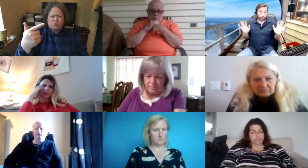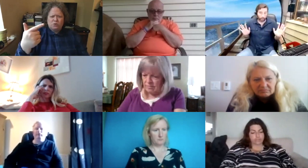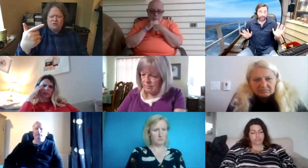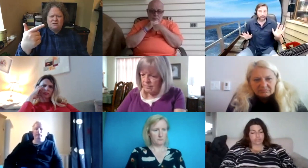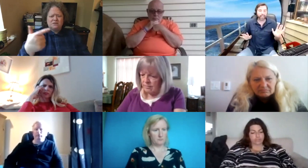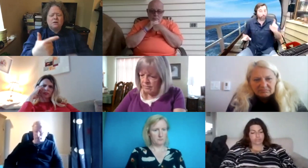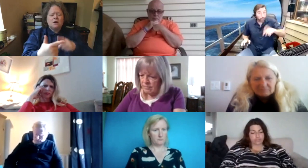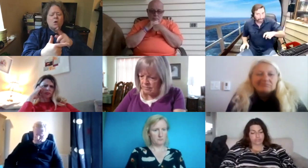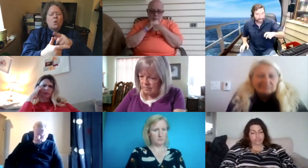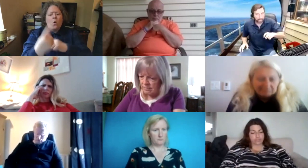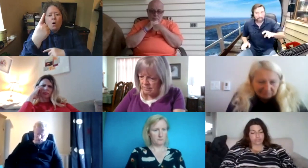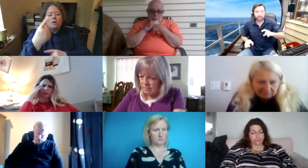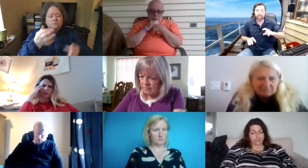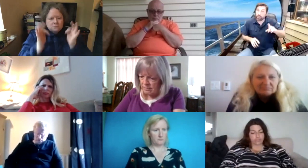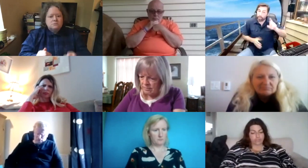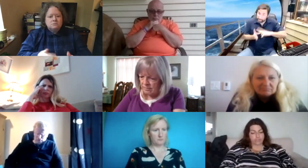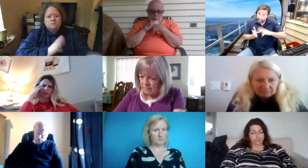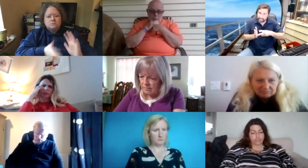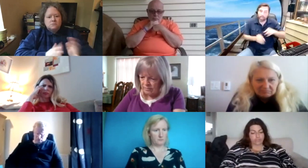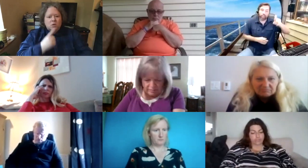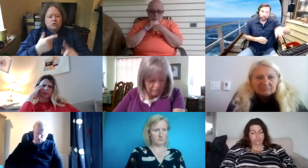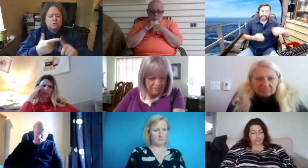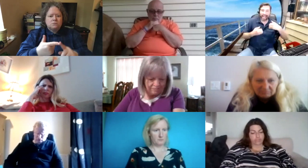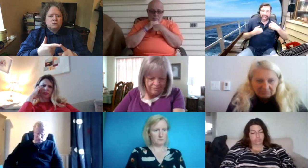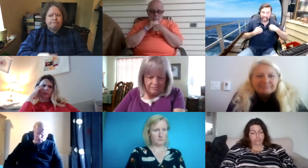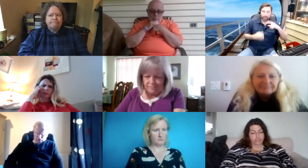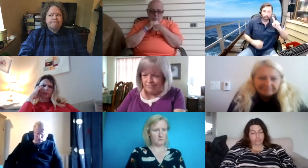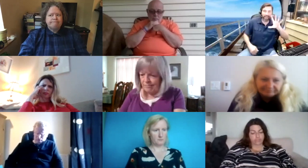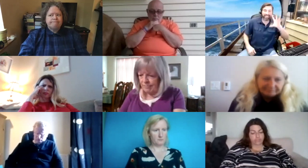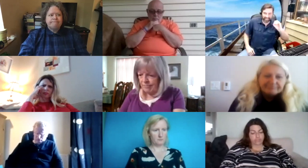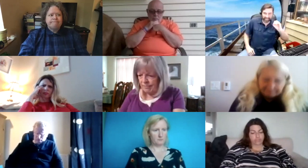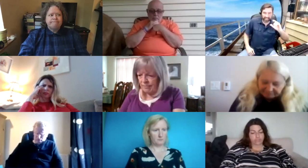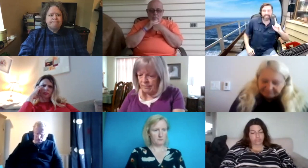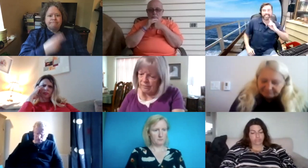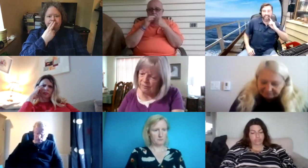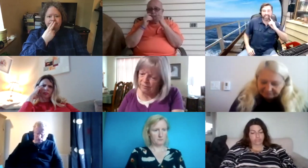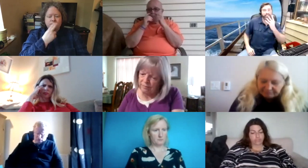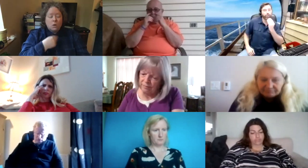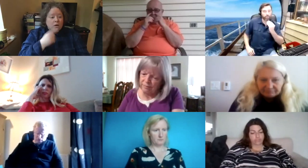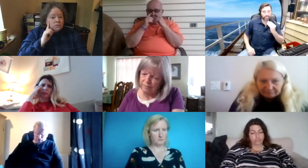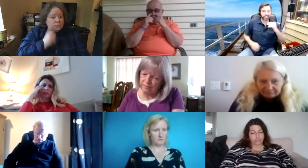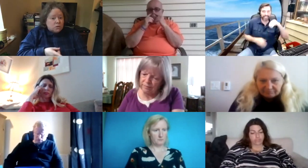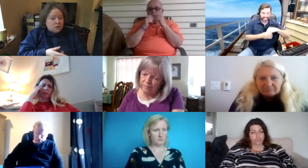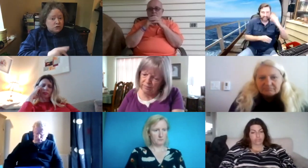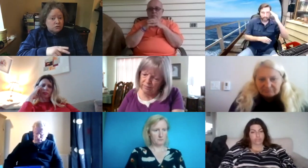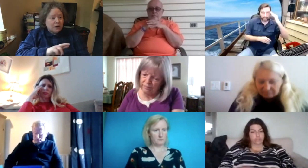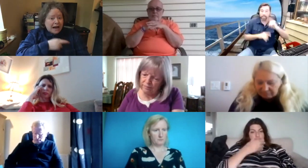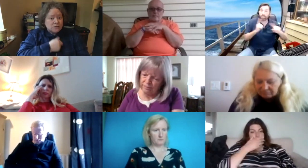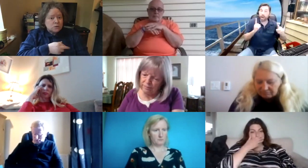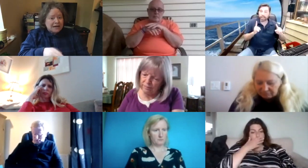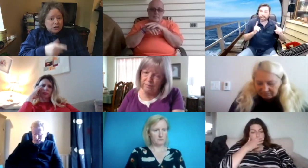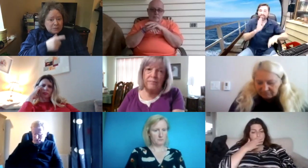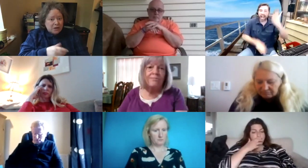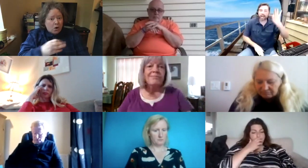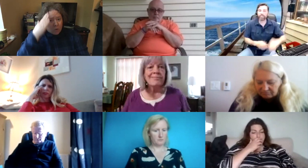But based on the census, it says 2. One was a sign language user and the other one was dumb.